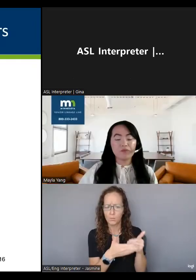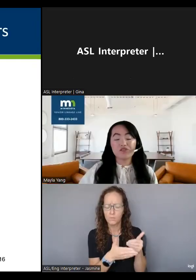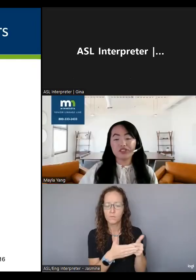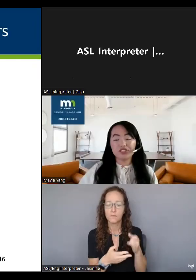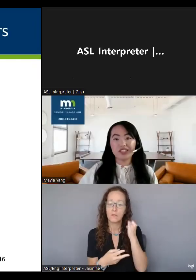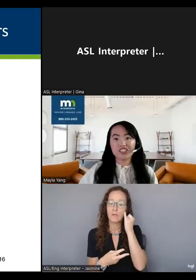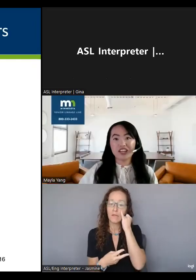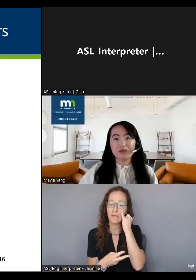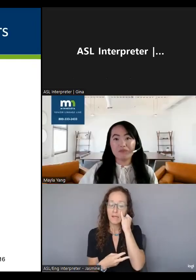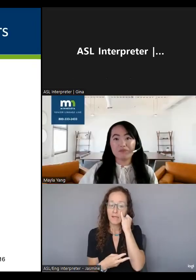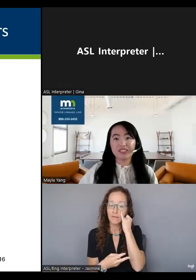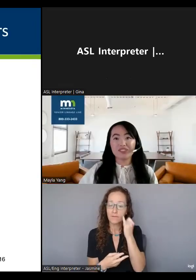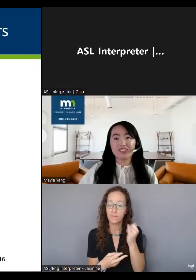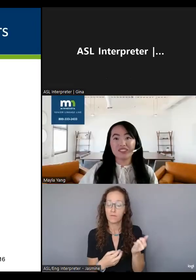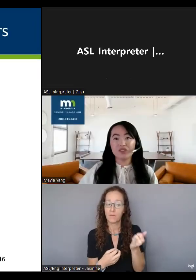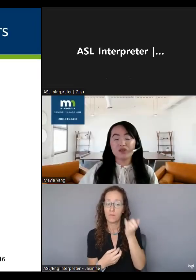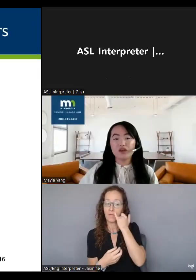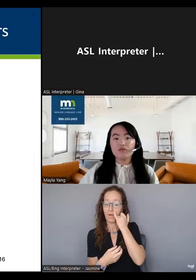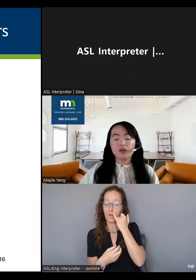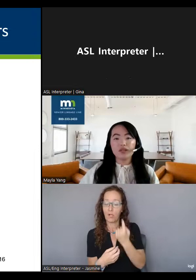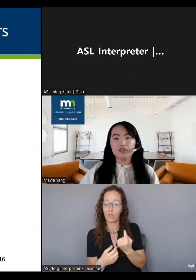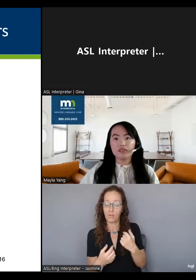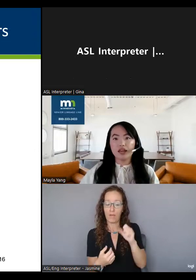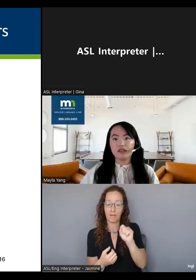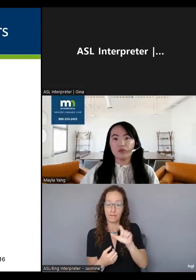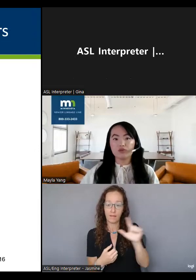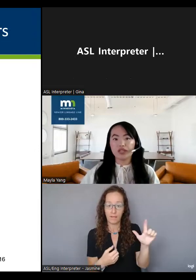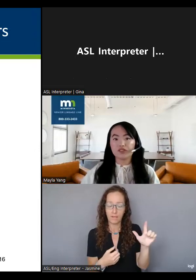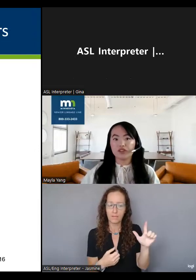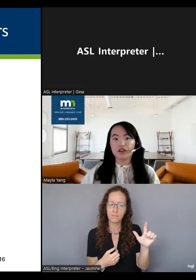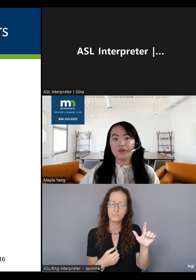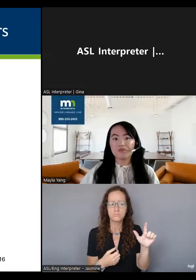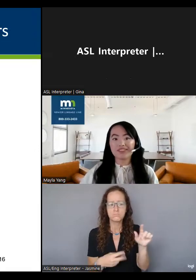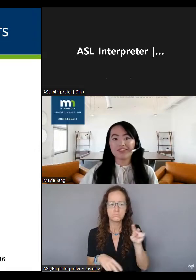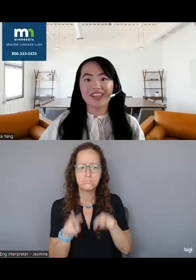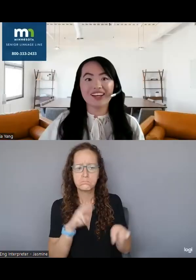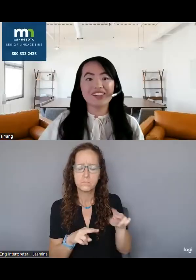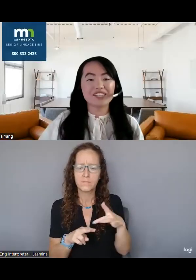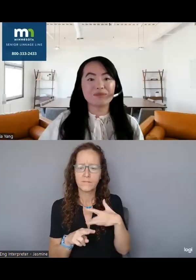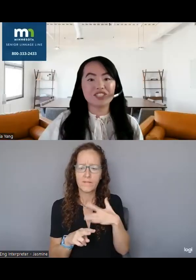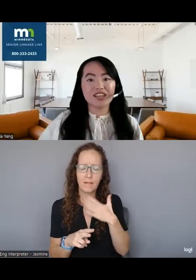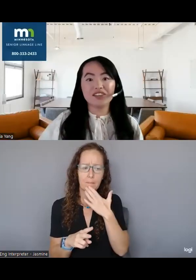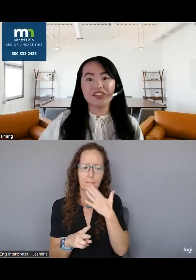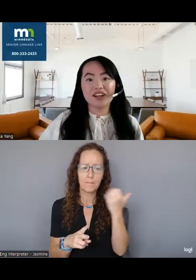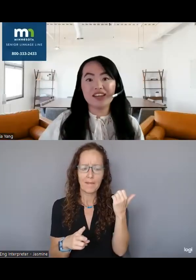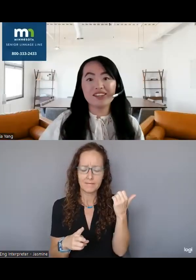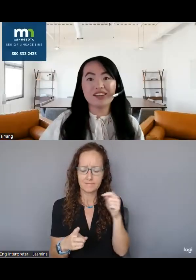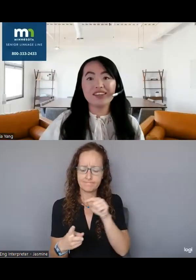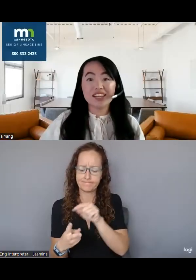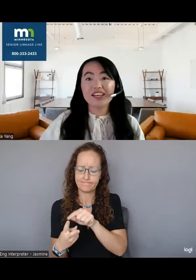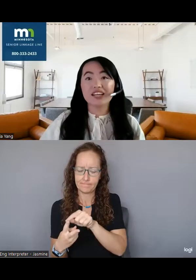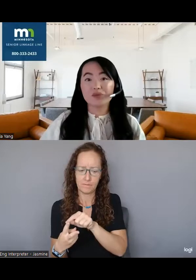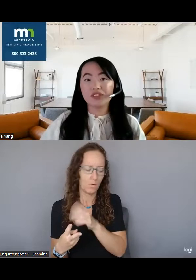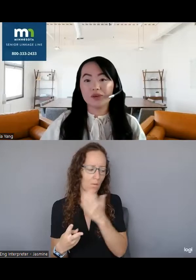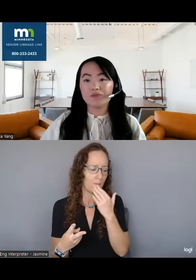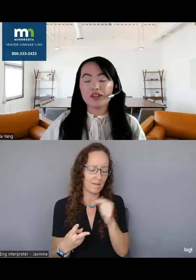Hub or Veterans LinkAge LineAge may be best to assist you, we will do that warm transfer call so that another specialist on the other end